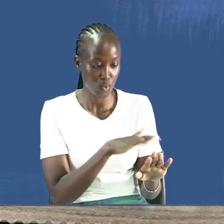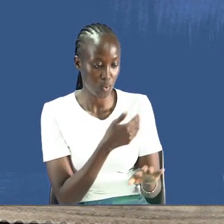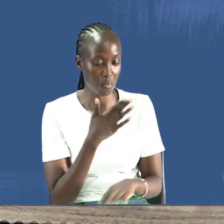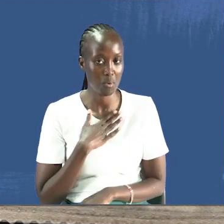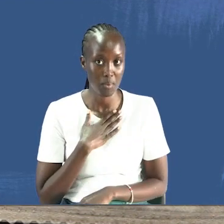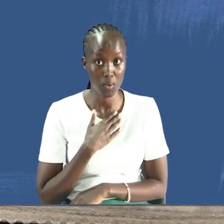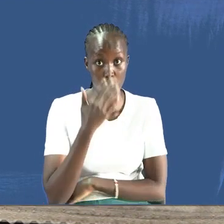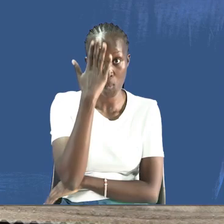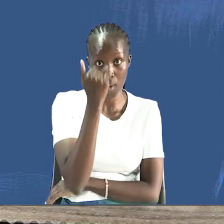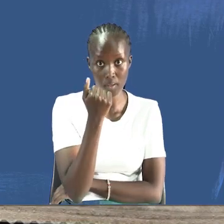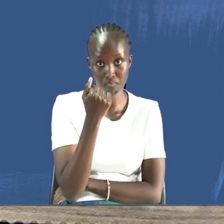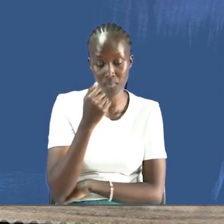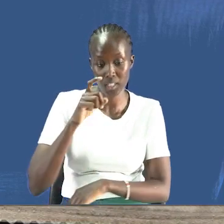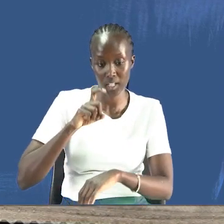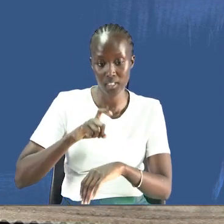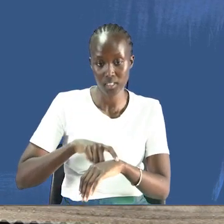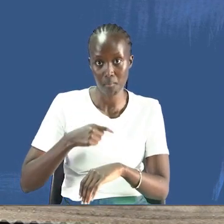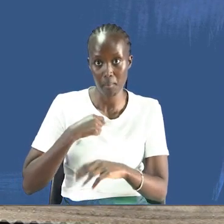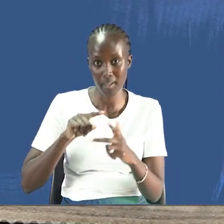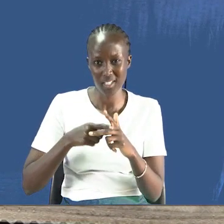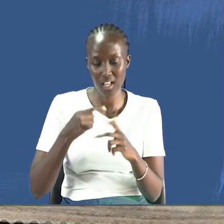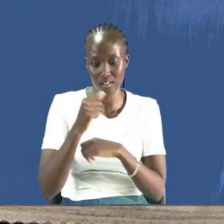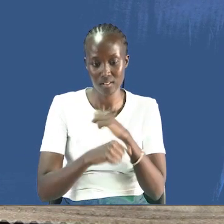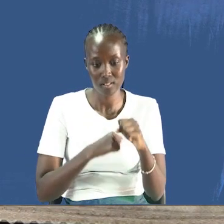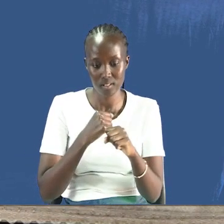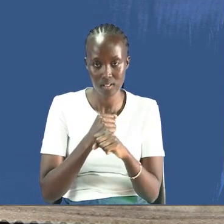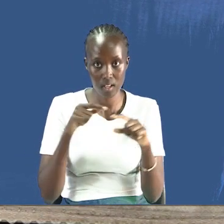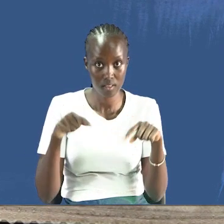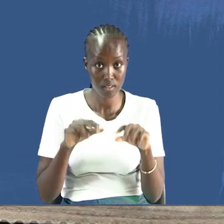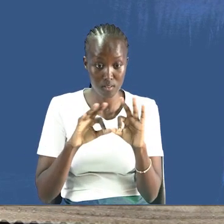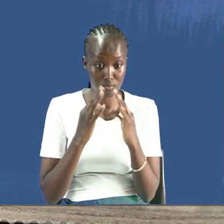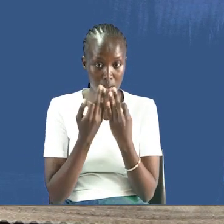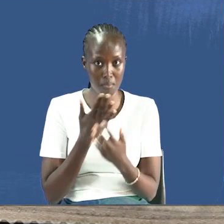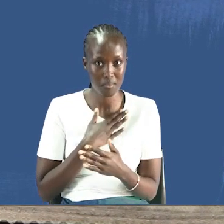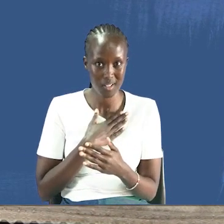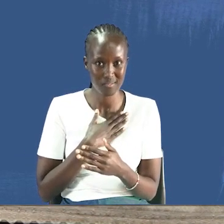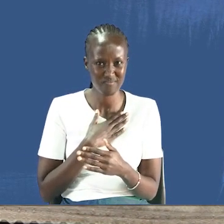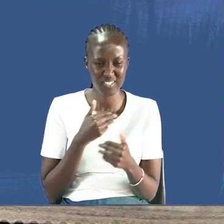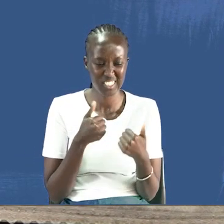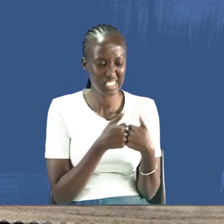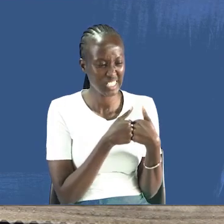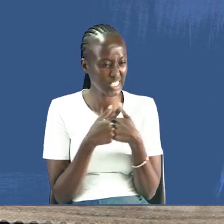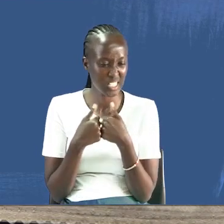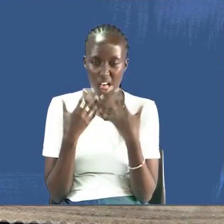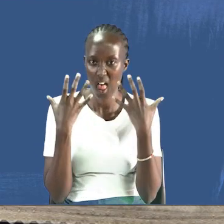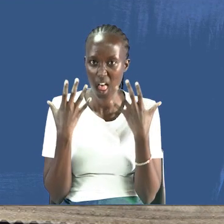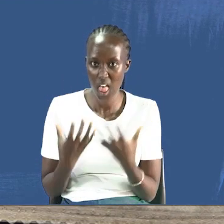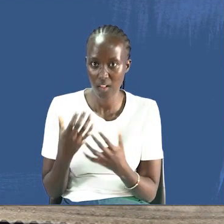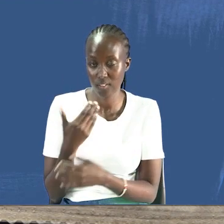because I began this year, my family and I began this year at a very difficult